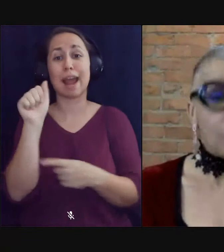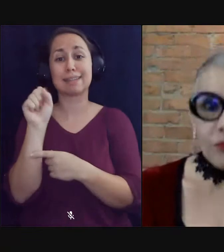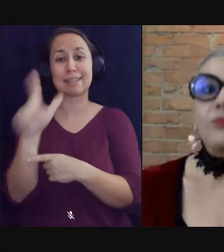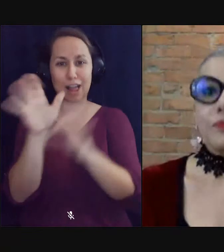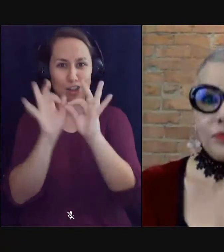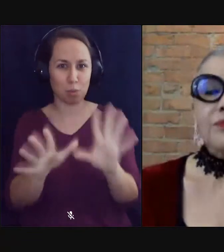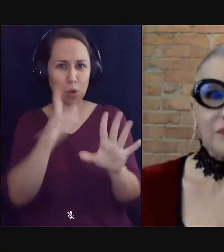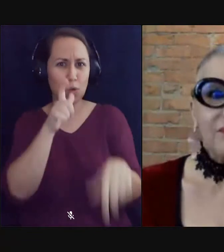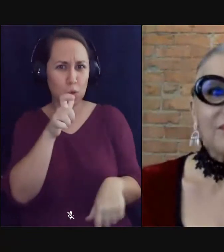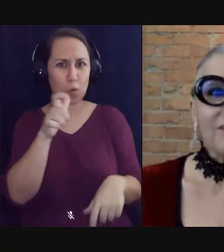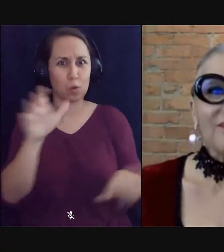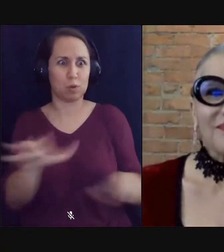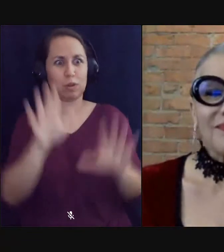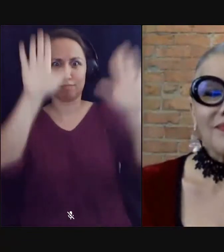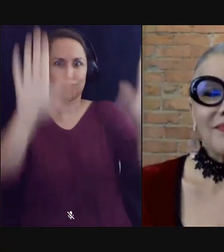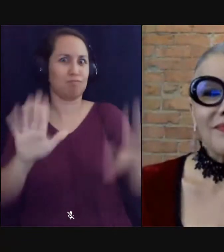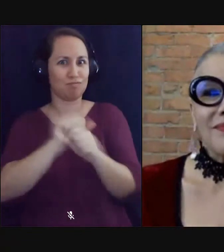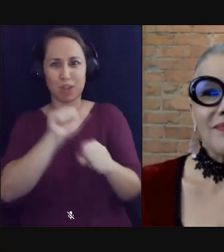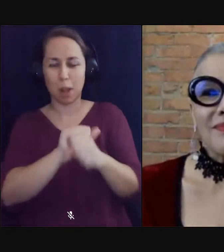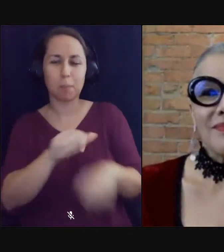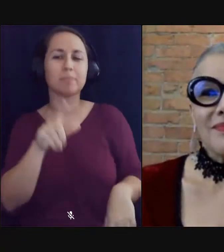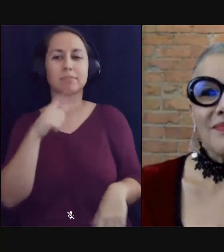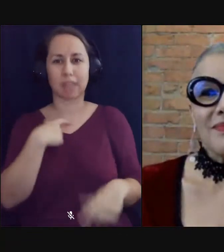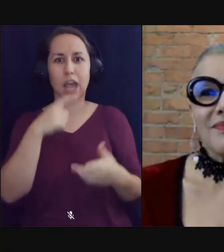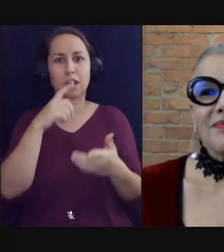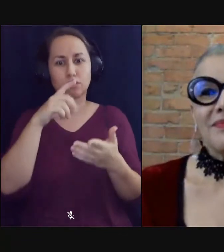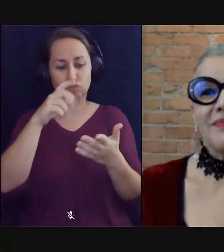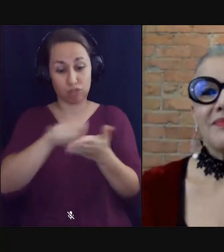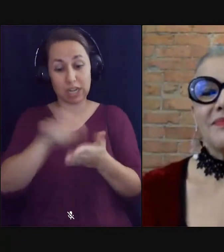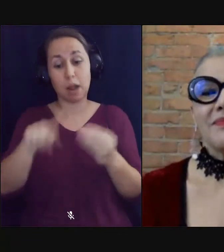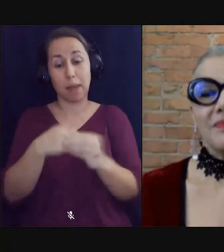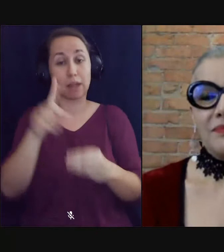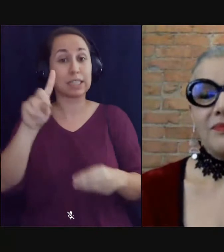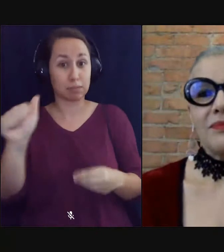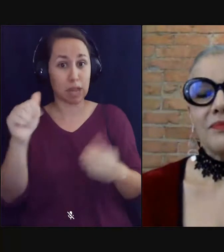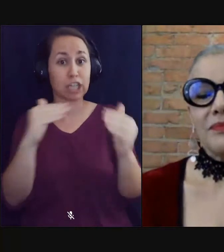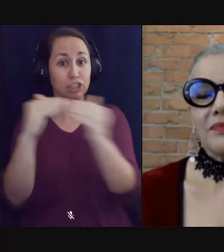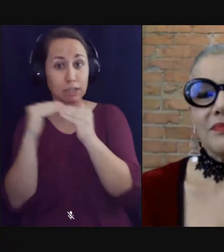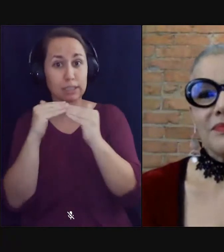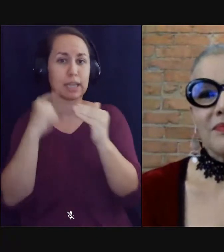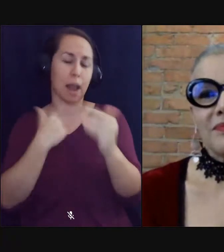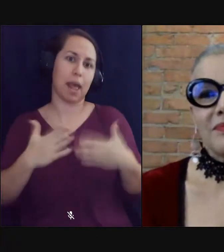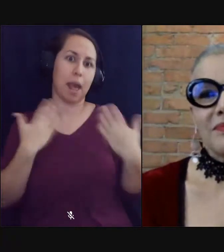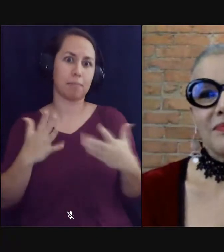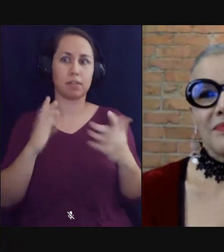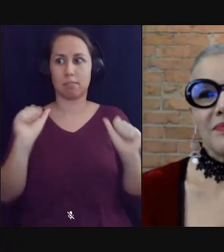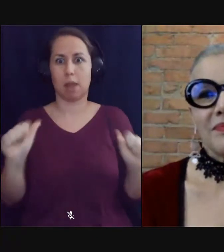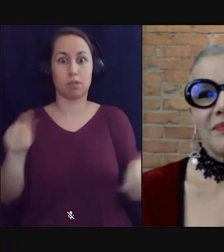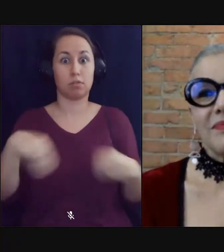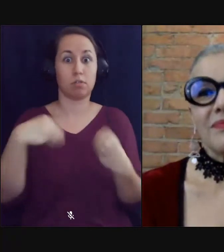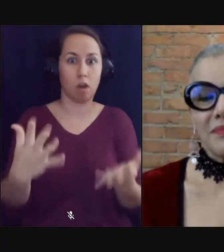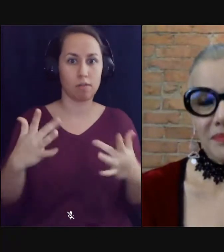who's doing a yeoman's job. I have written about disability justice, and I'm so happy to be able to offer an accessible